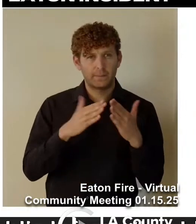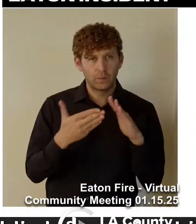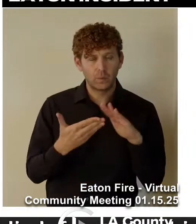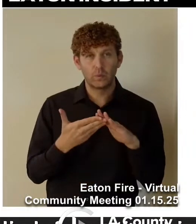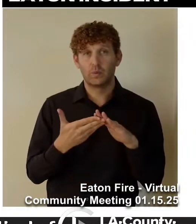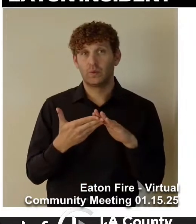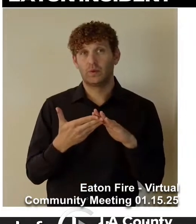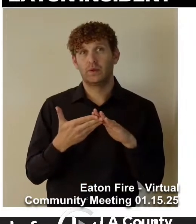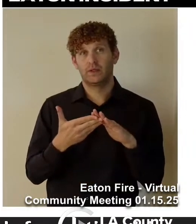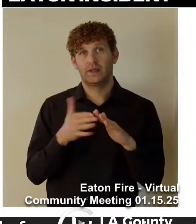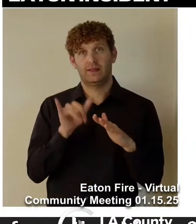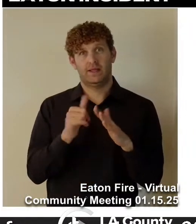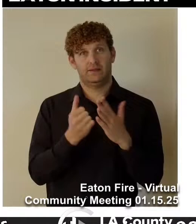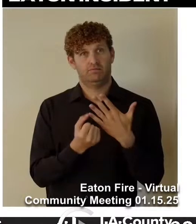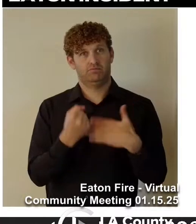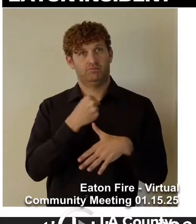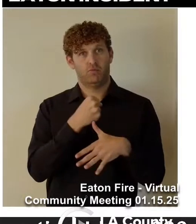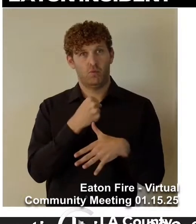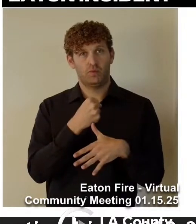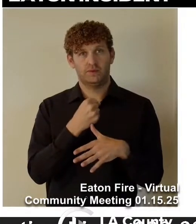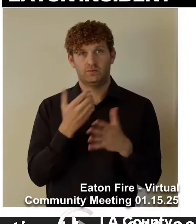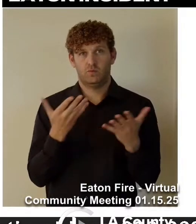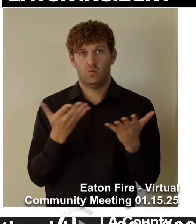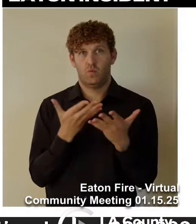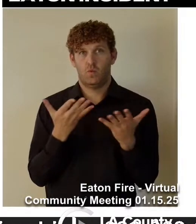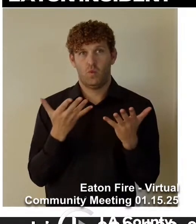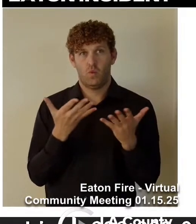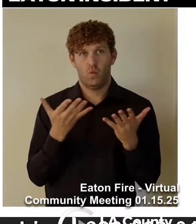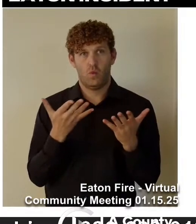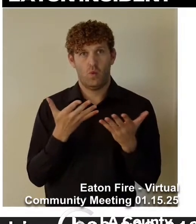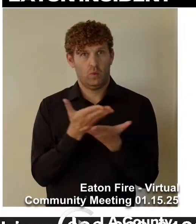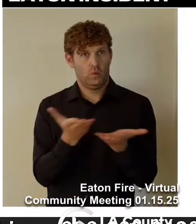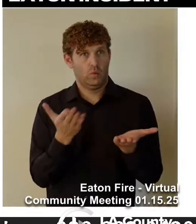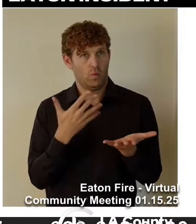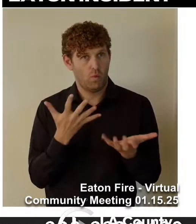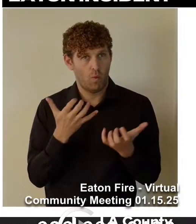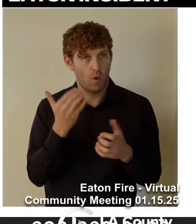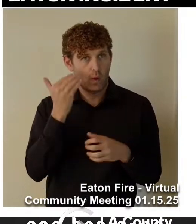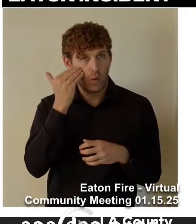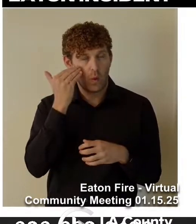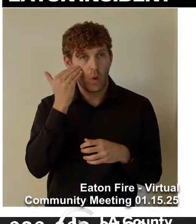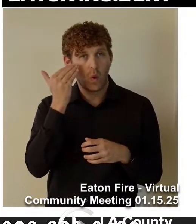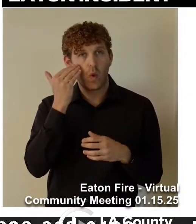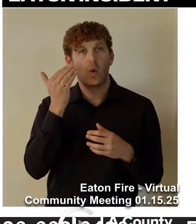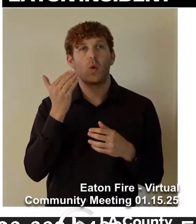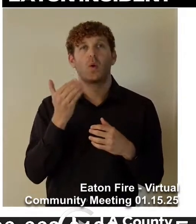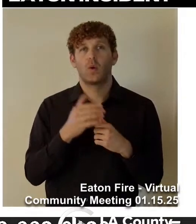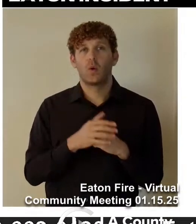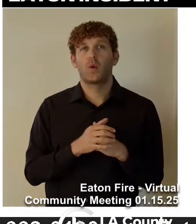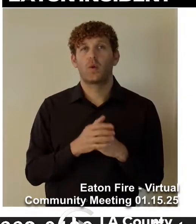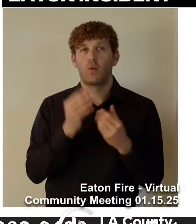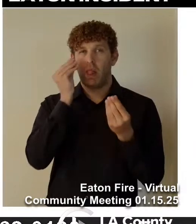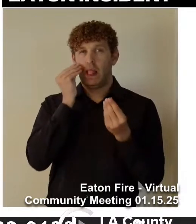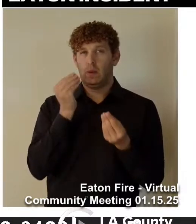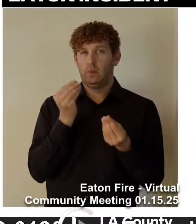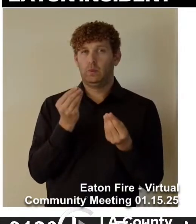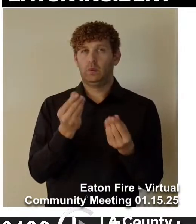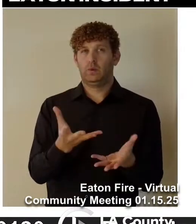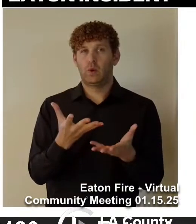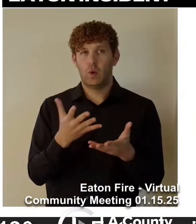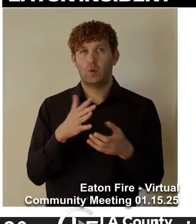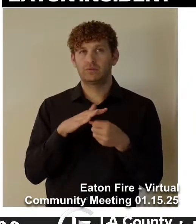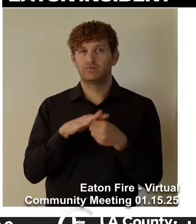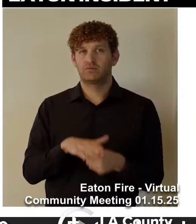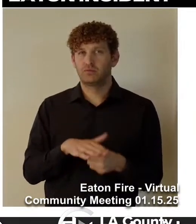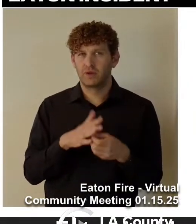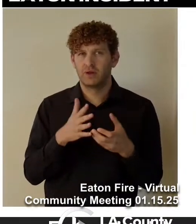our number one priority, and that's what most folks want to hear. But I do want to let you know that there's a suppression action going on with a lot of other resources